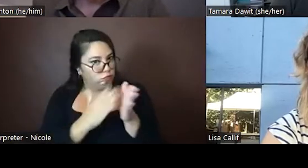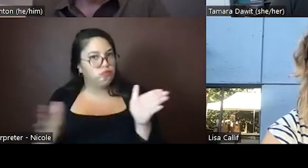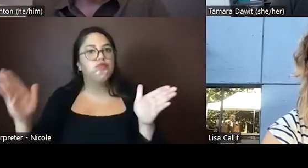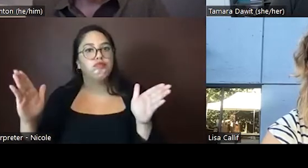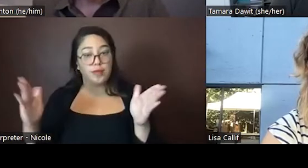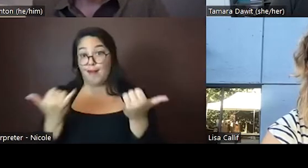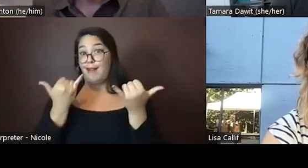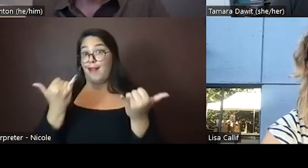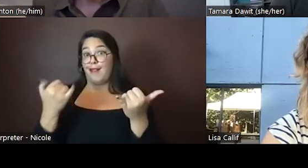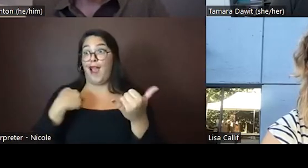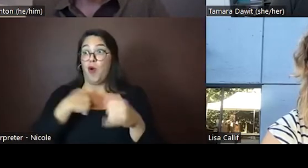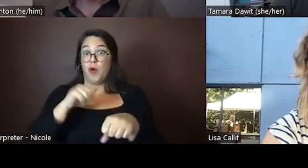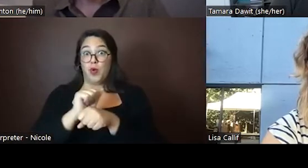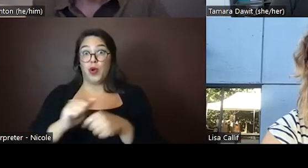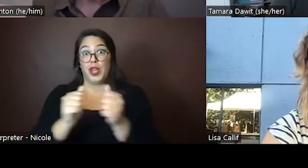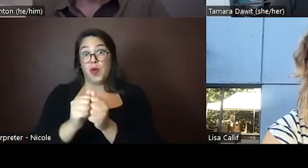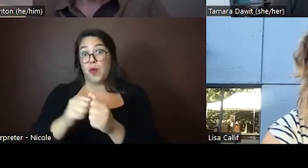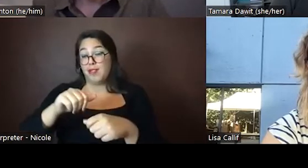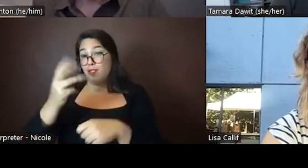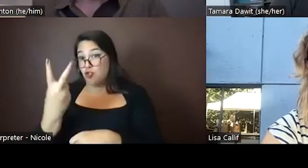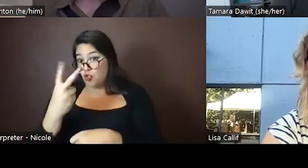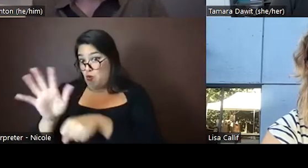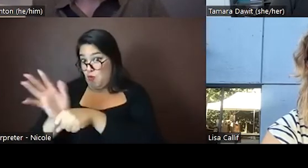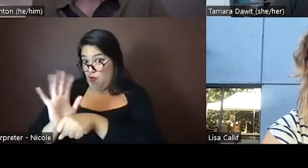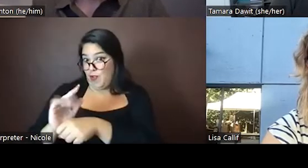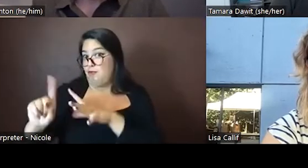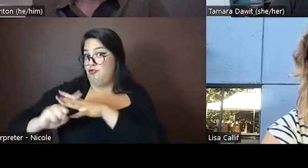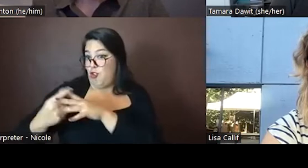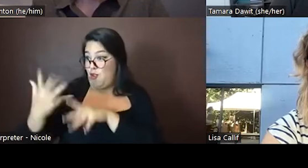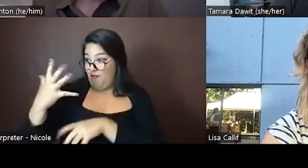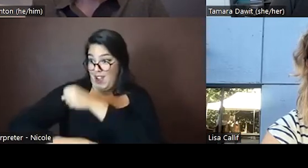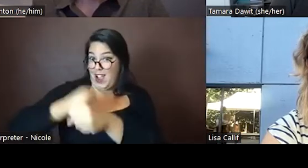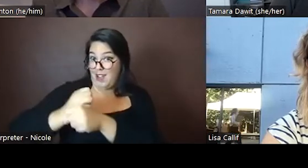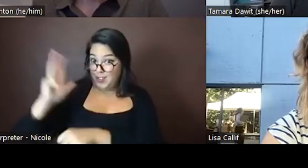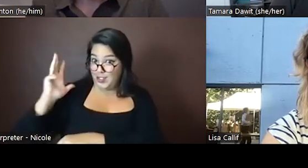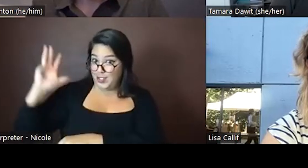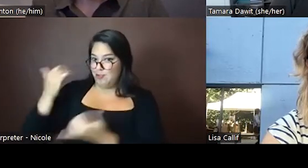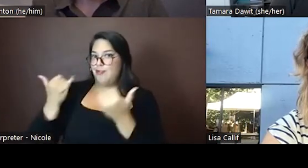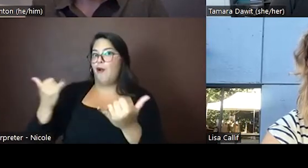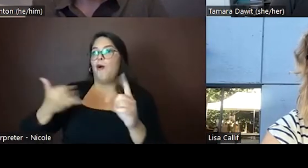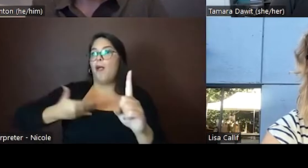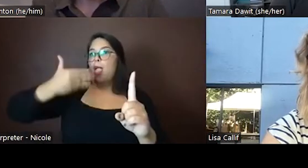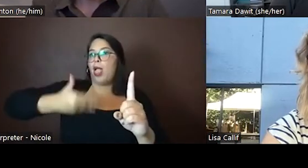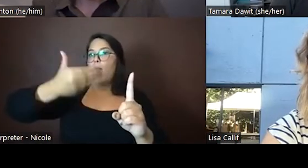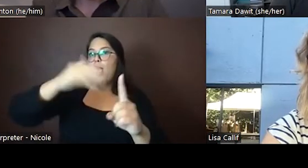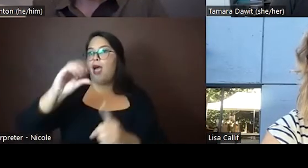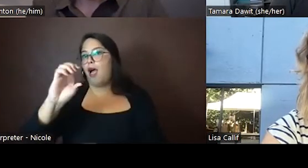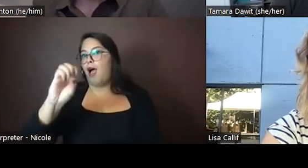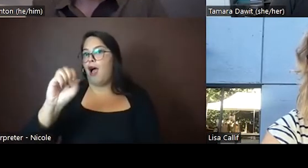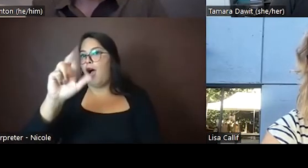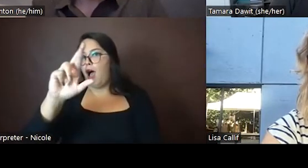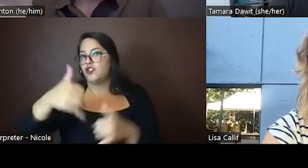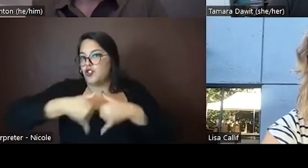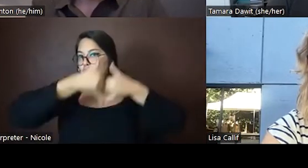their Oscar campaigns. So we advocate and advise those filmmakers. And I think the invisible thread